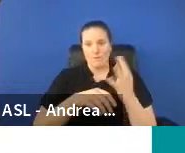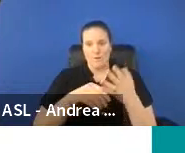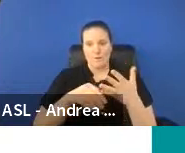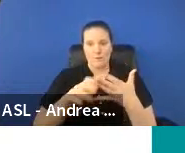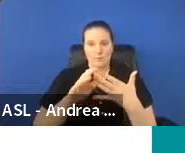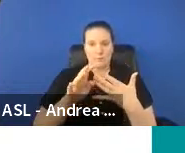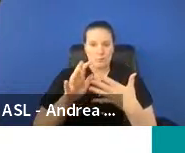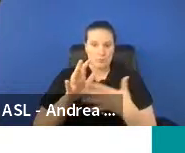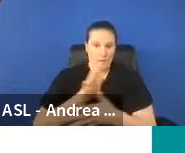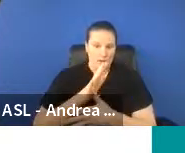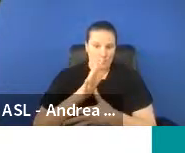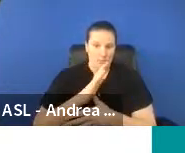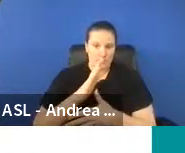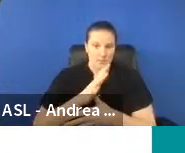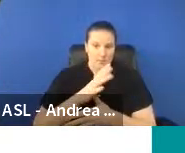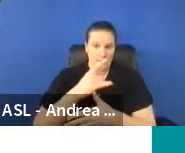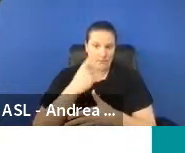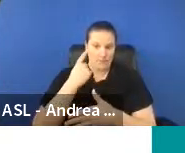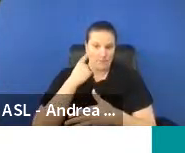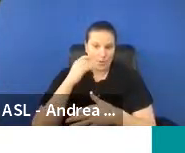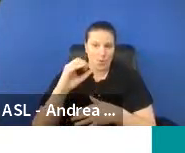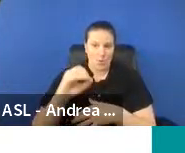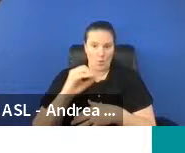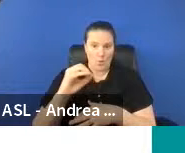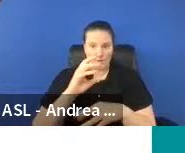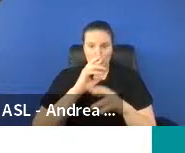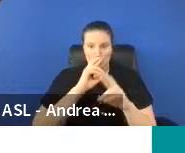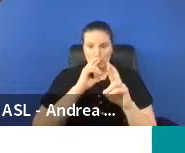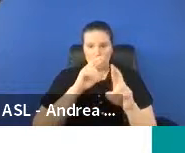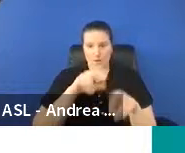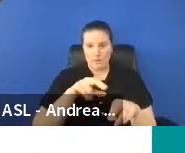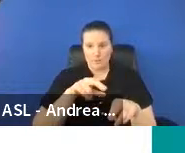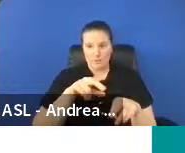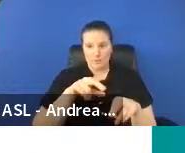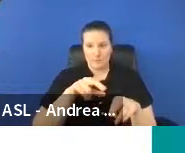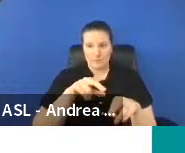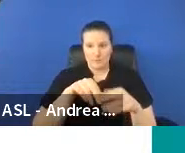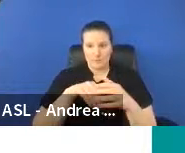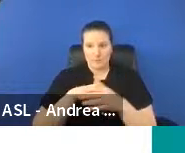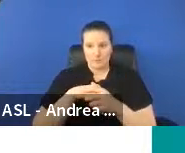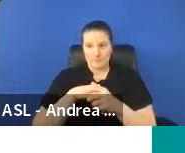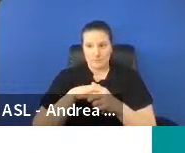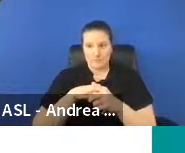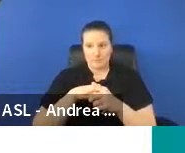priority for Oregon respondents was